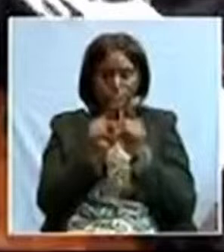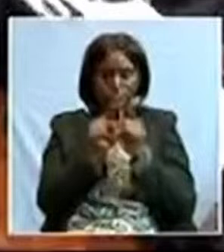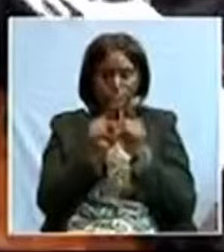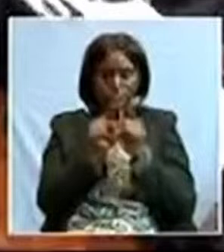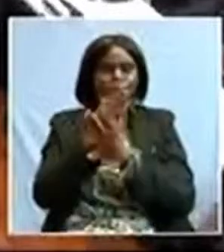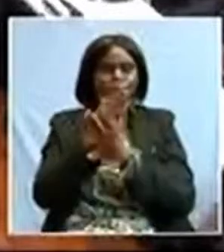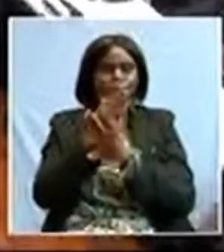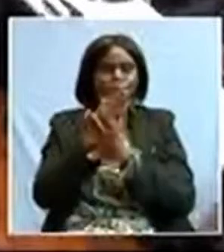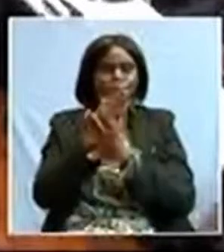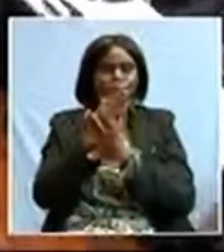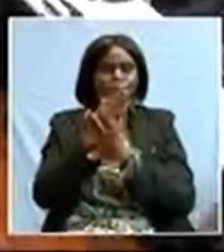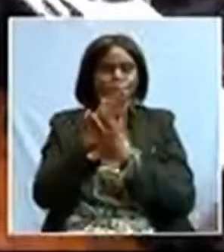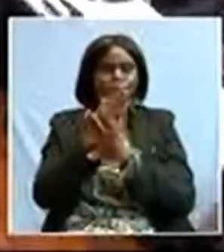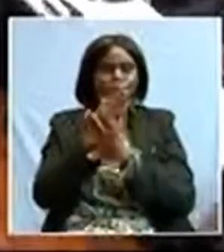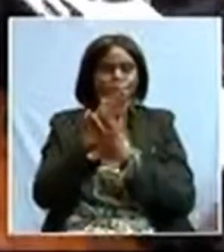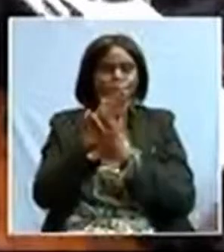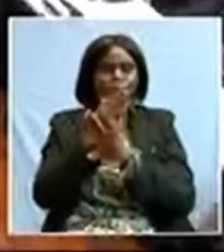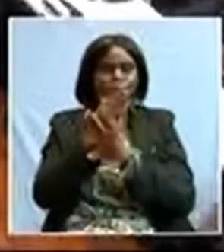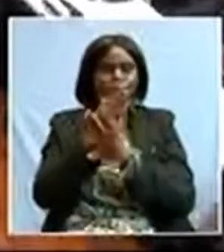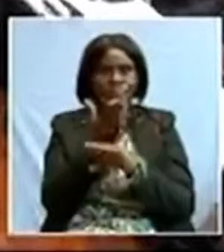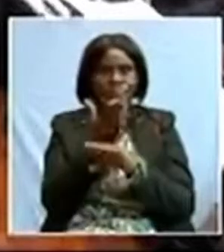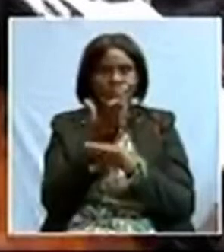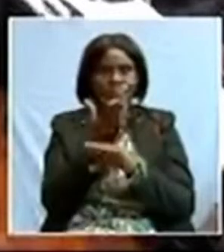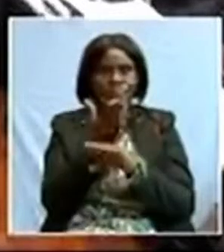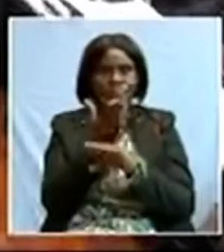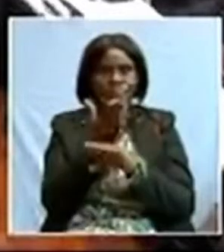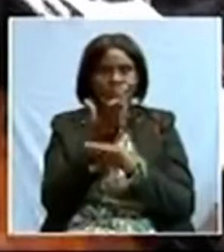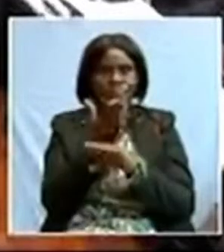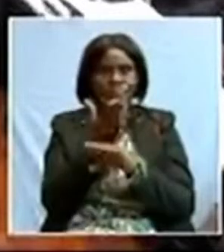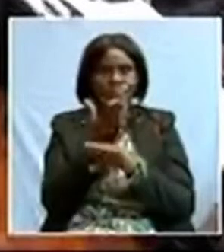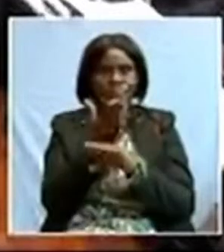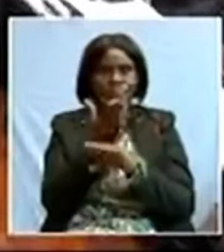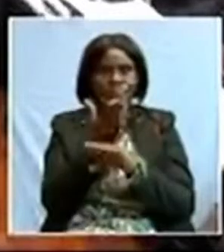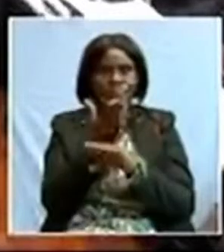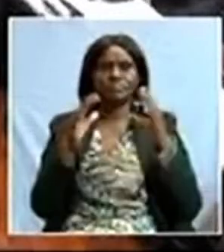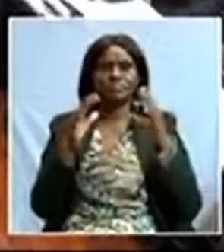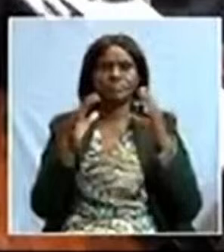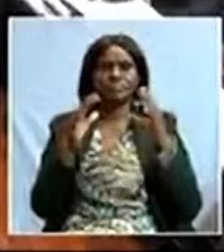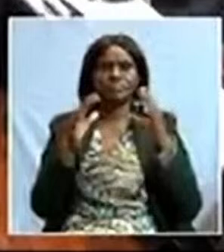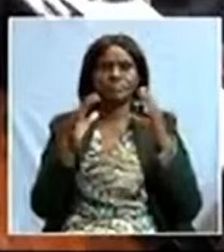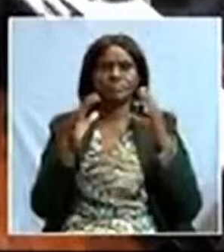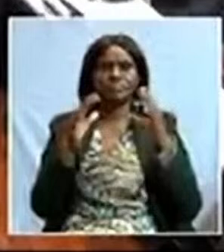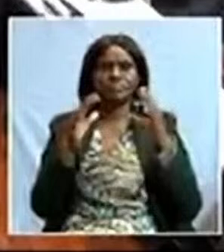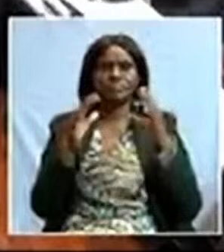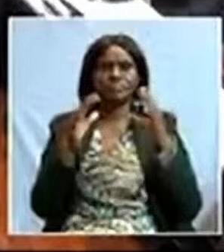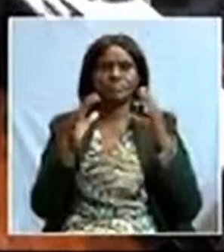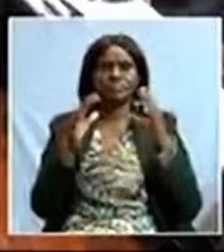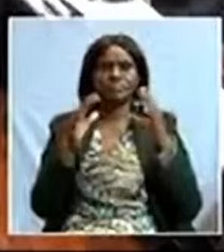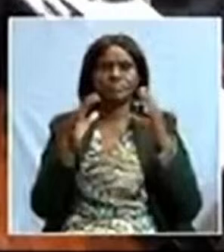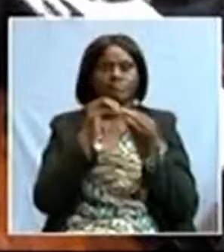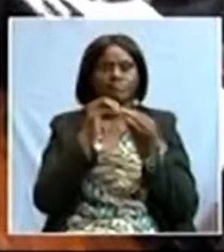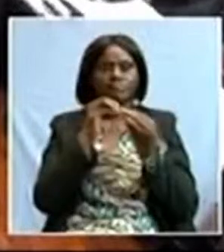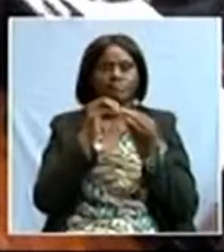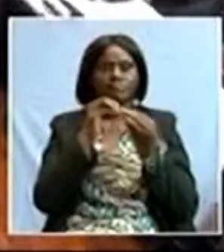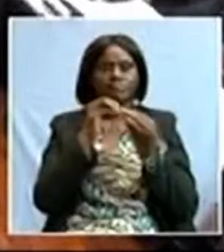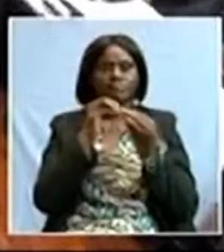on. These wards have councillors, and you know for sure